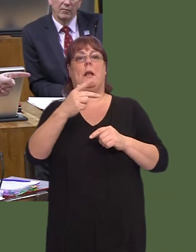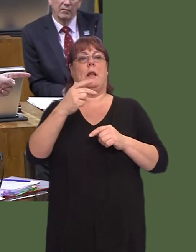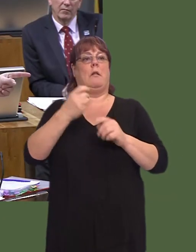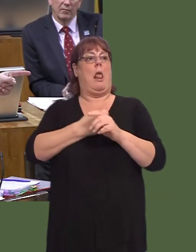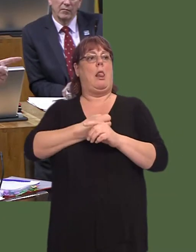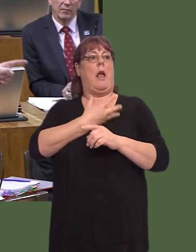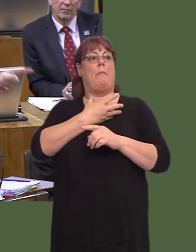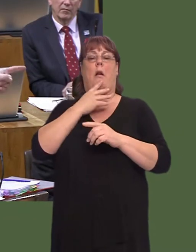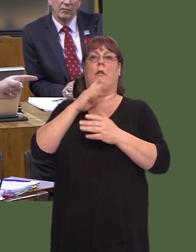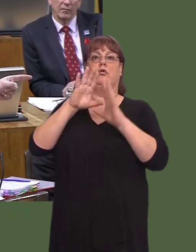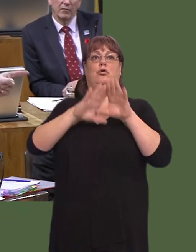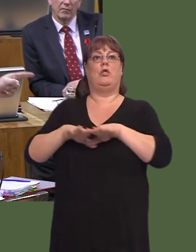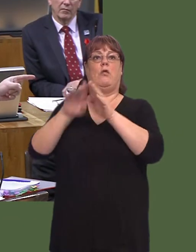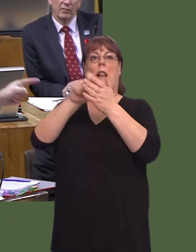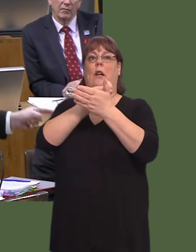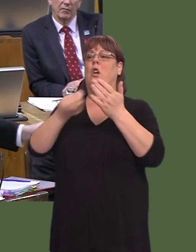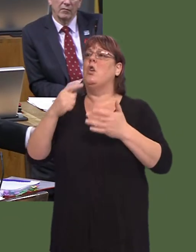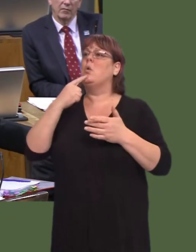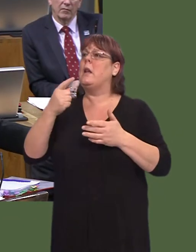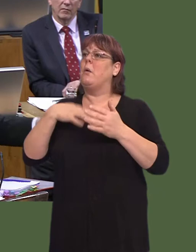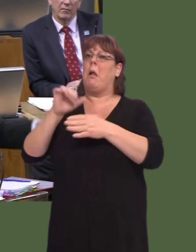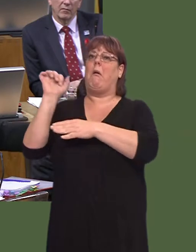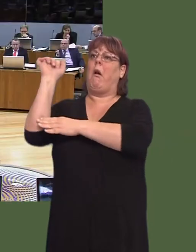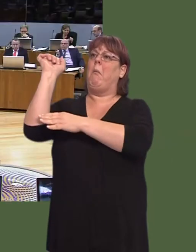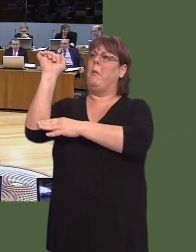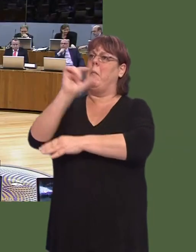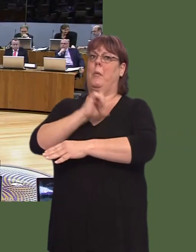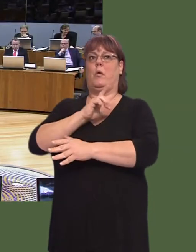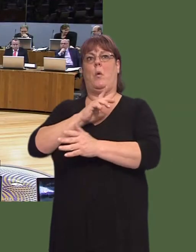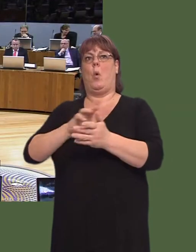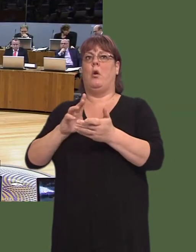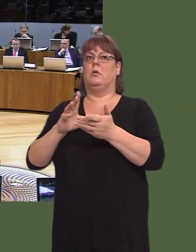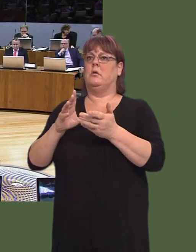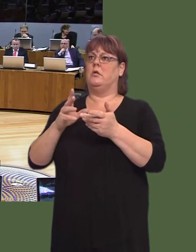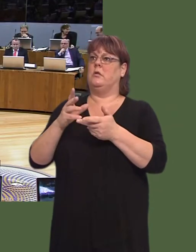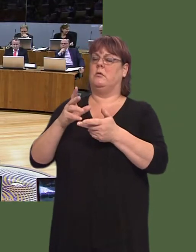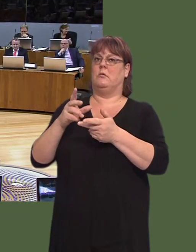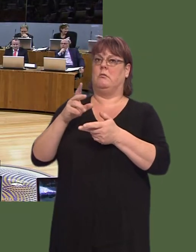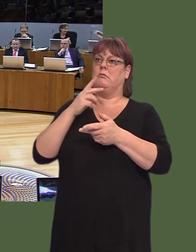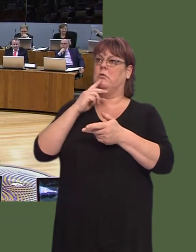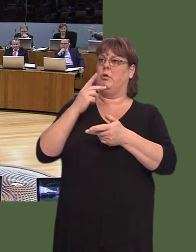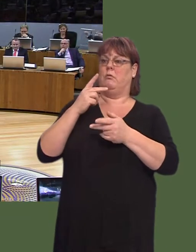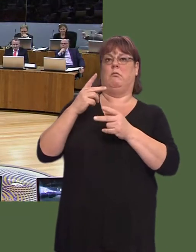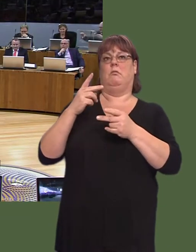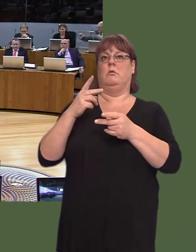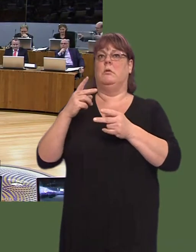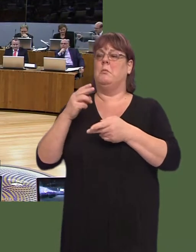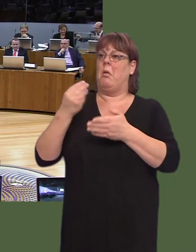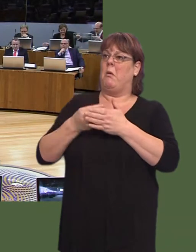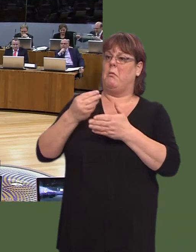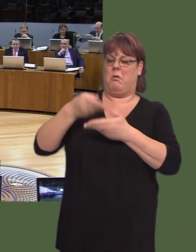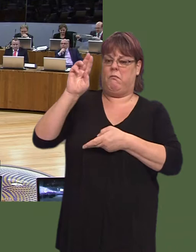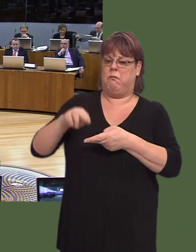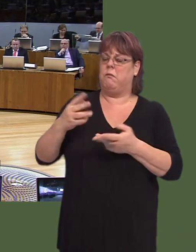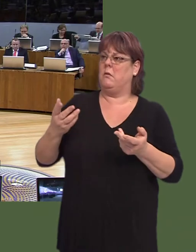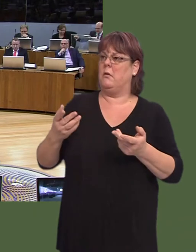general election, they accused us of being Marxists for wanting to put a price cap on energy prices. That's how much they cared for ordinary people. We